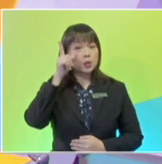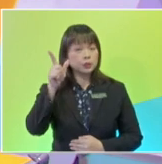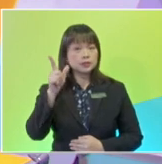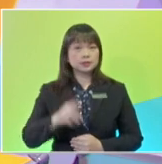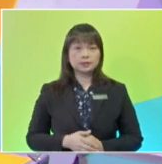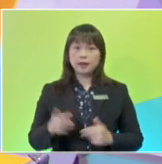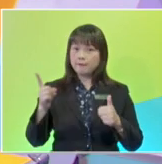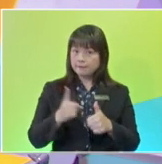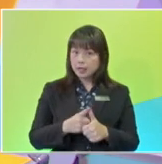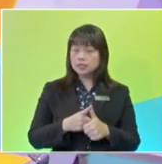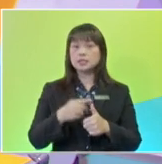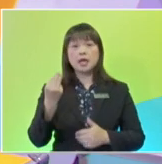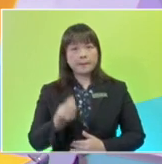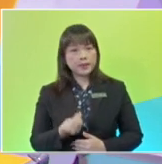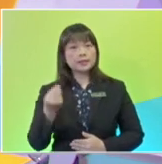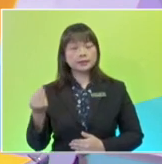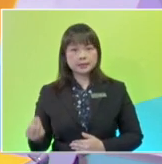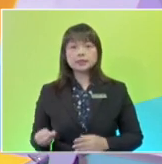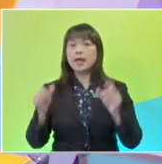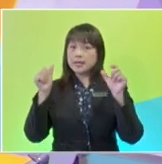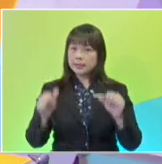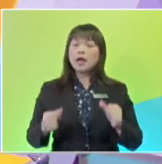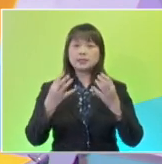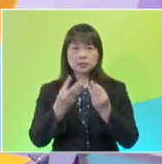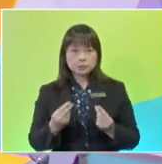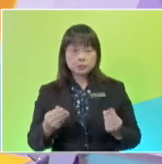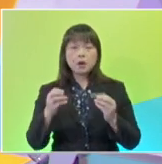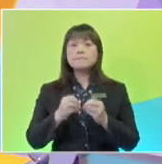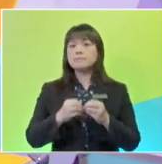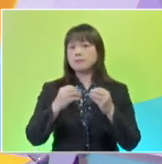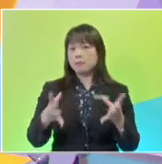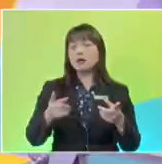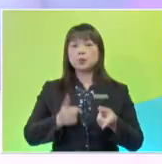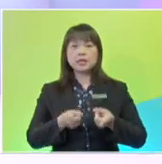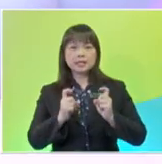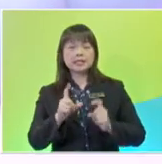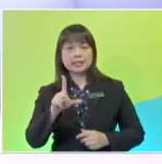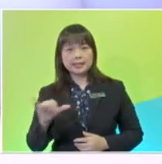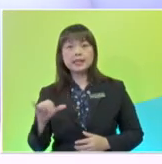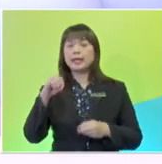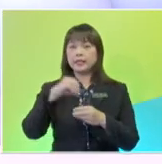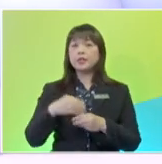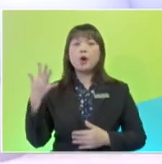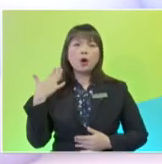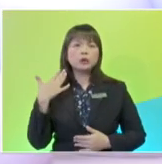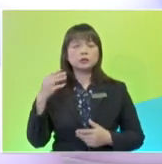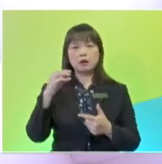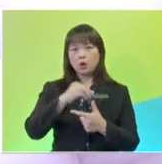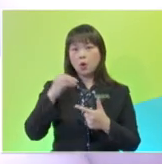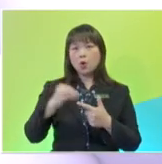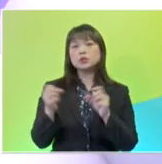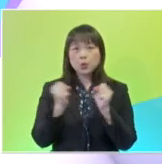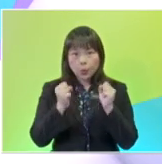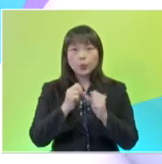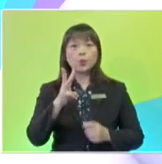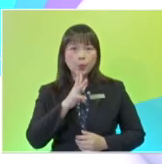first question is: materials can dissolve more quickly in hot water or cold water? Materials can